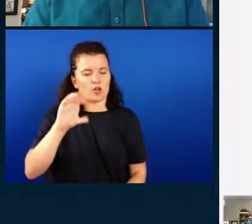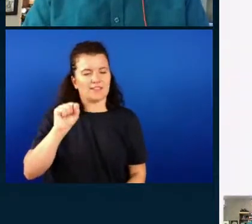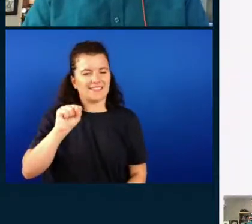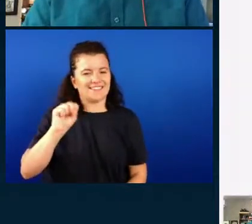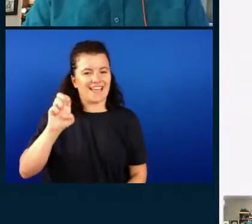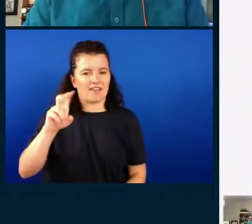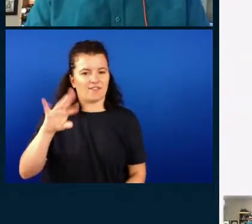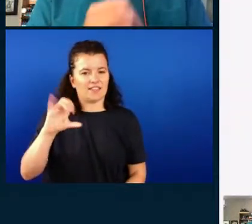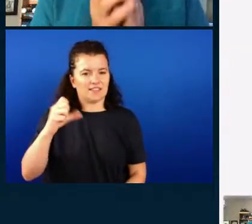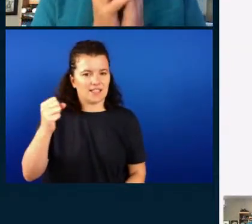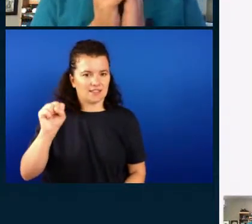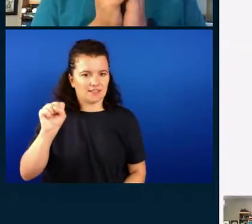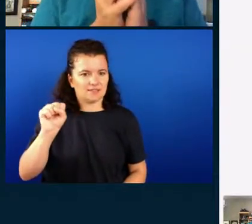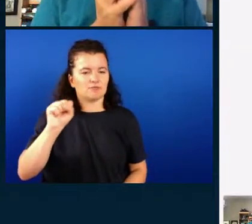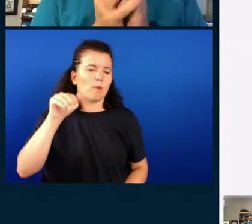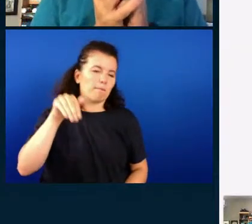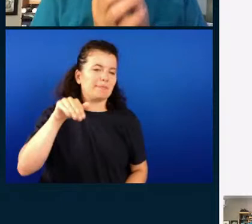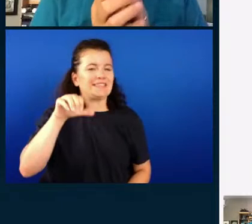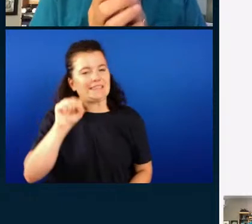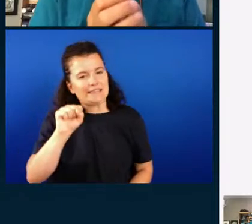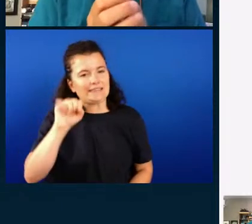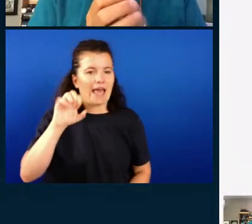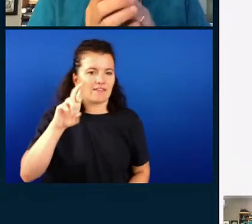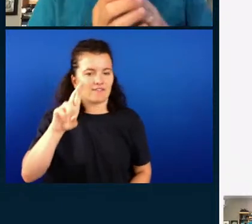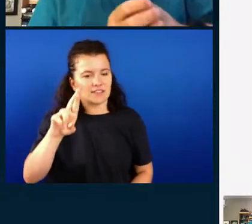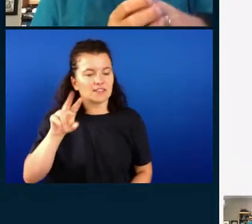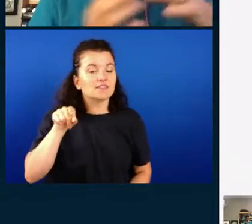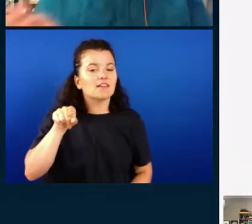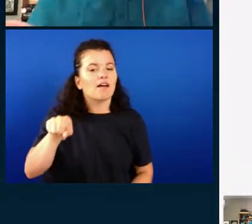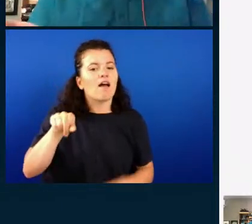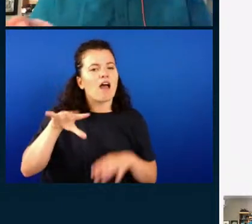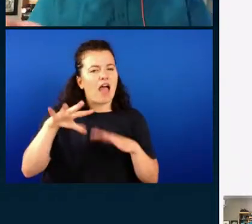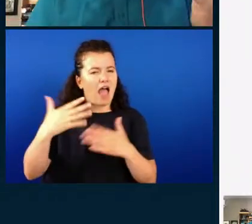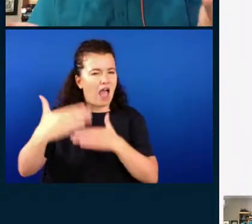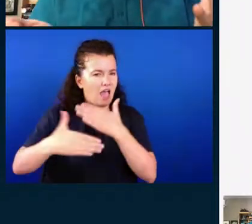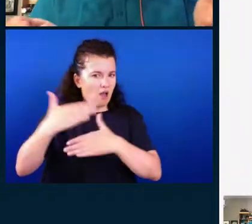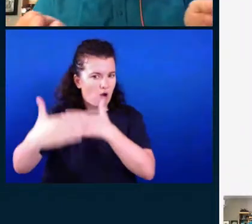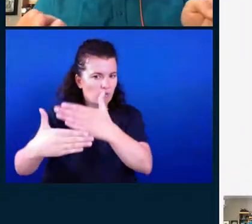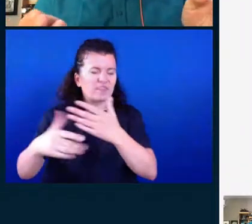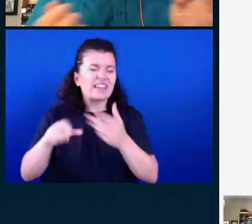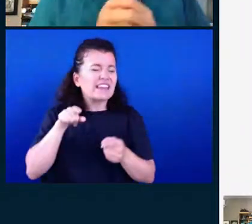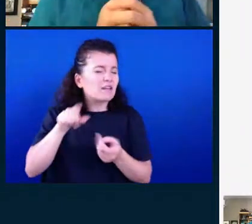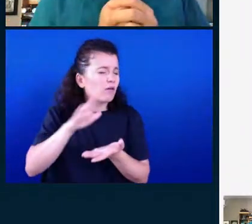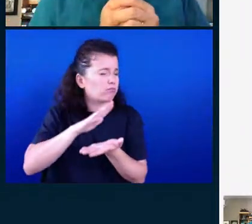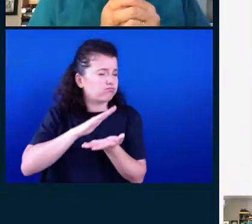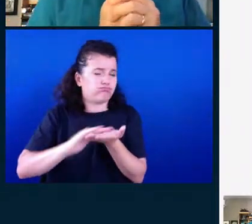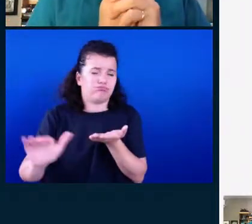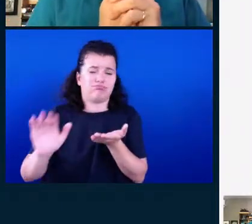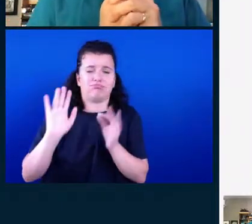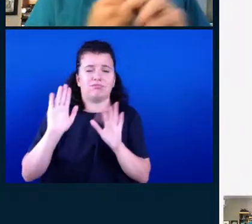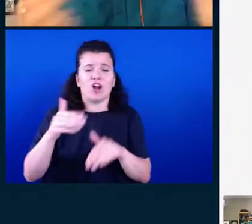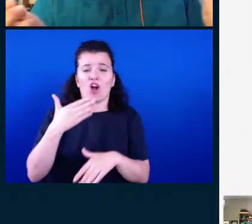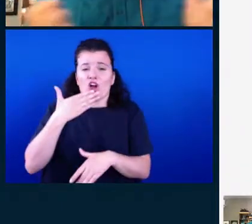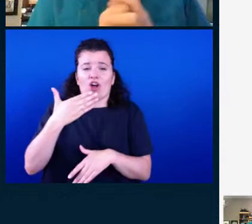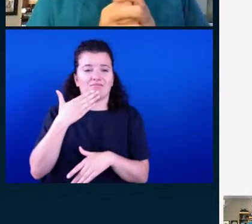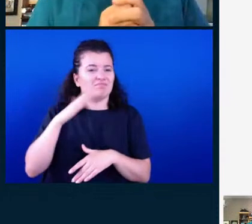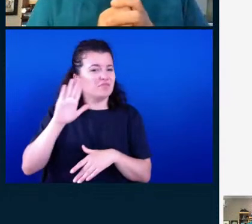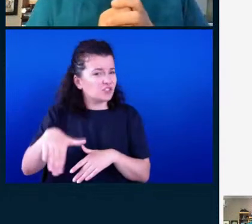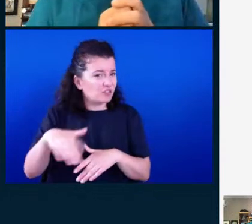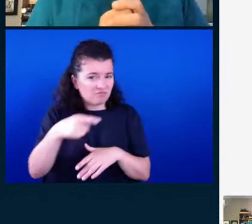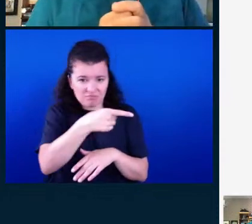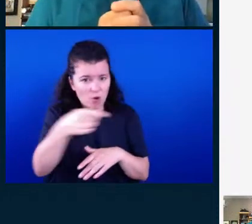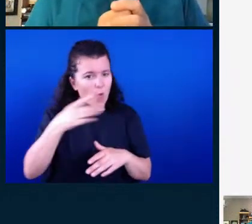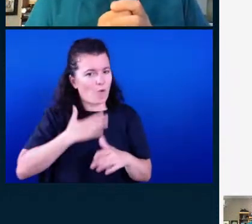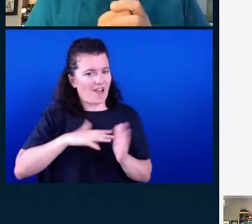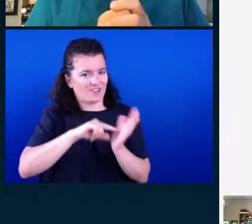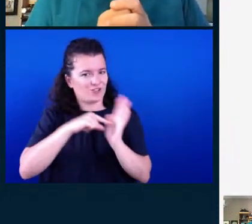with command line, and partly that's because it's so simple, and I kind of want to show you that, and it's also quick to navigate